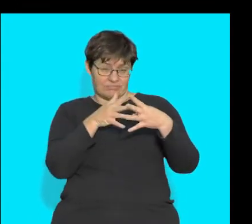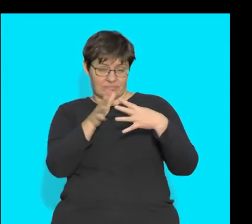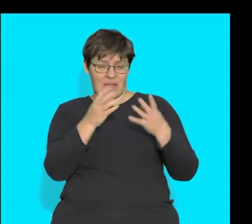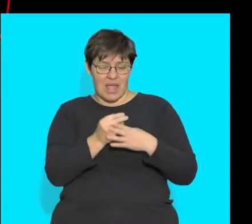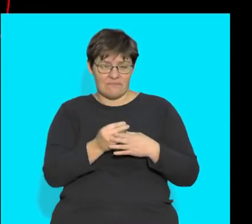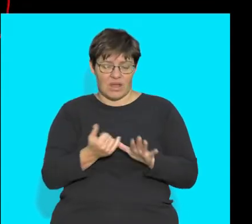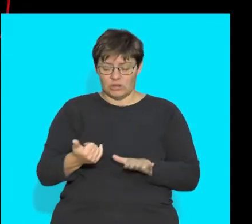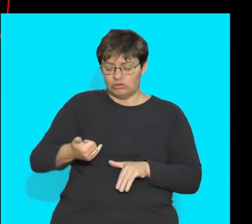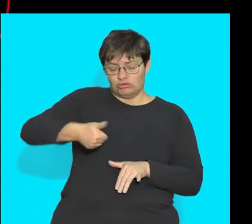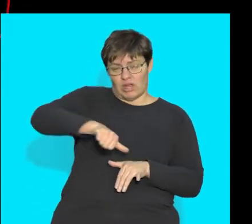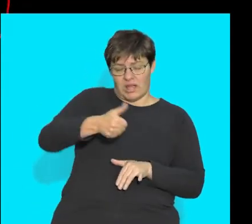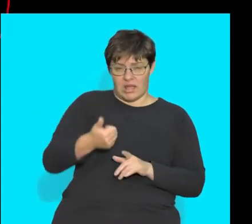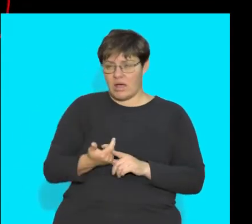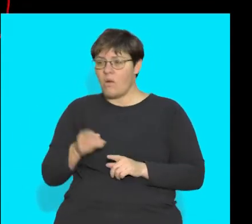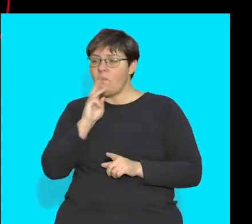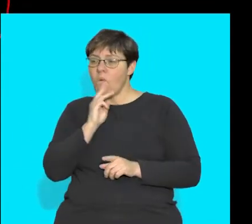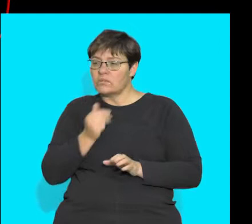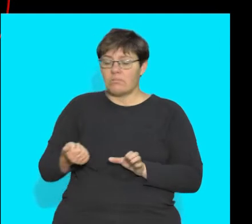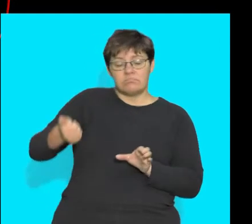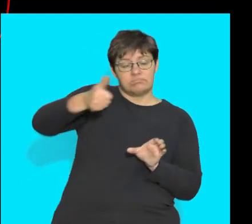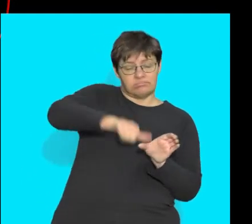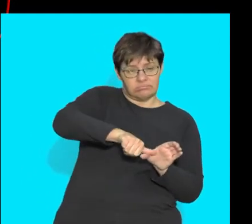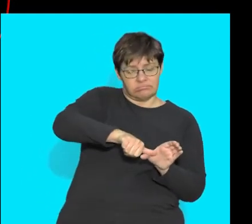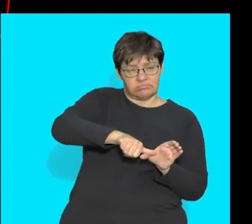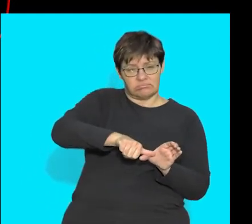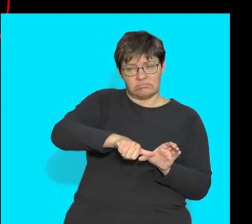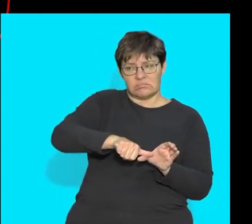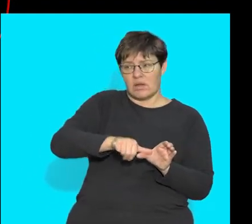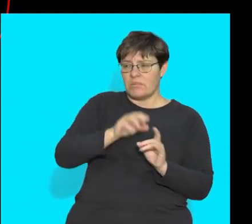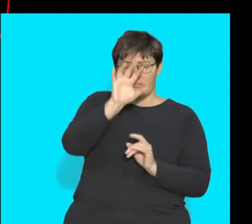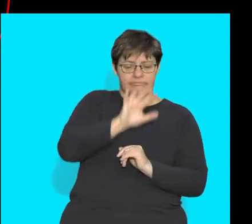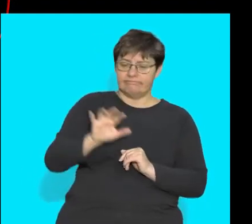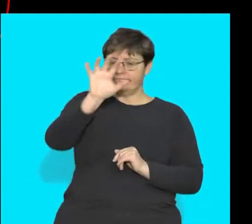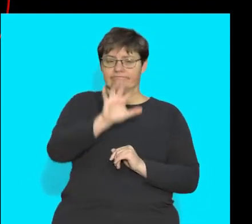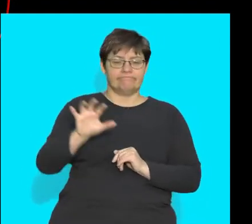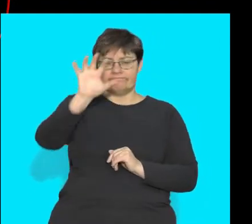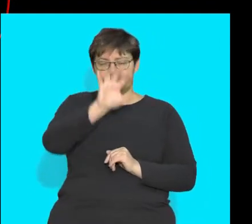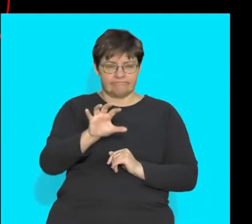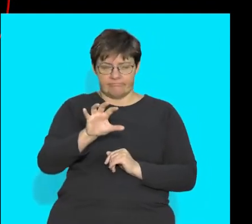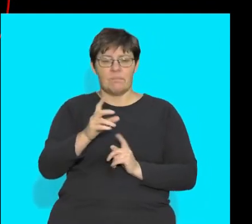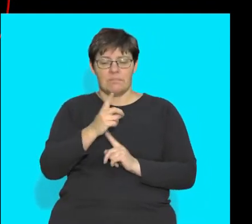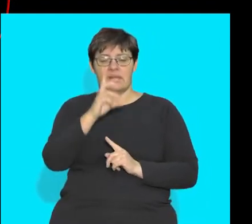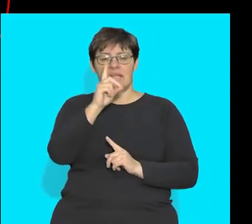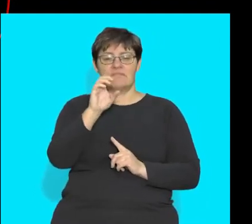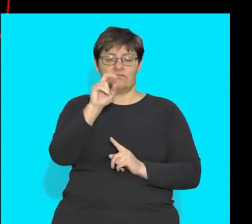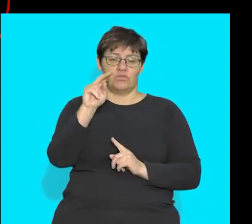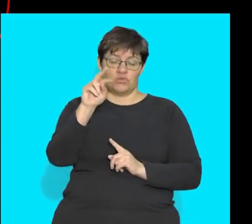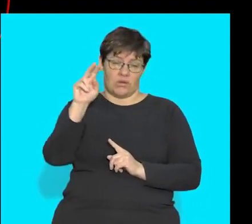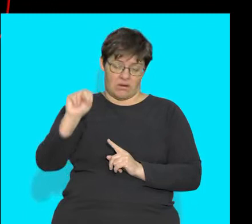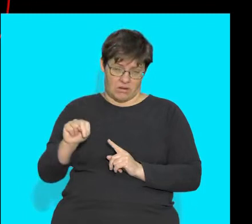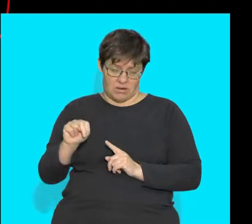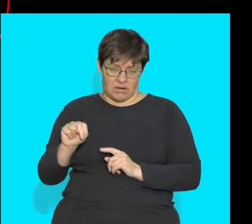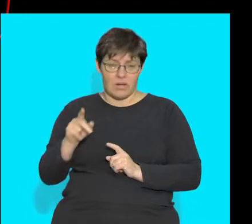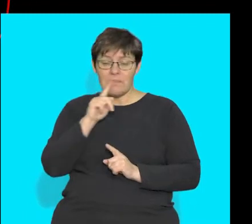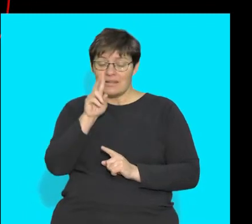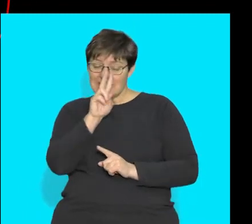little jug over here and I put water in here and the particles just move around, that is going to be diffusion. But if you have a